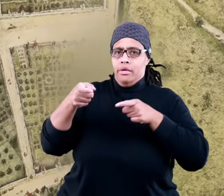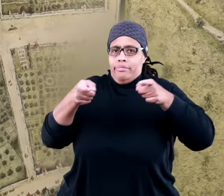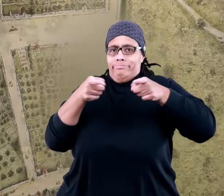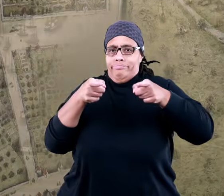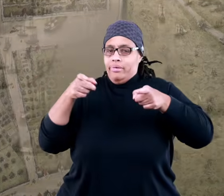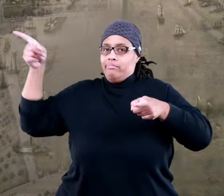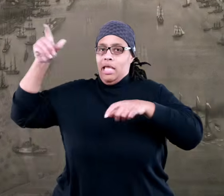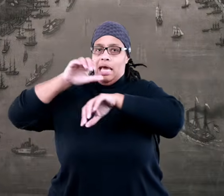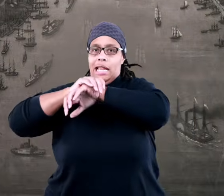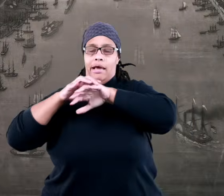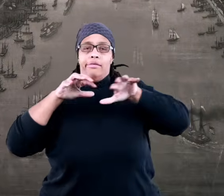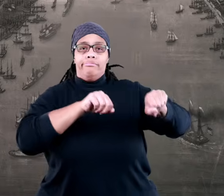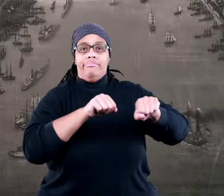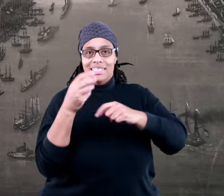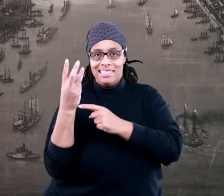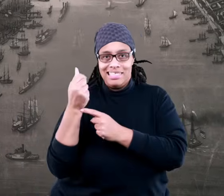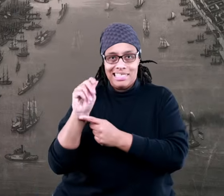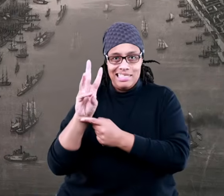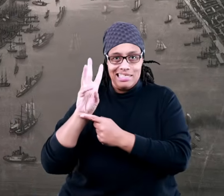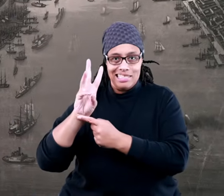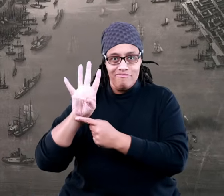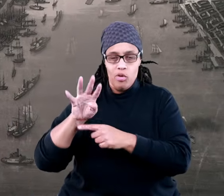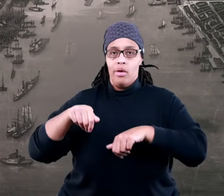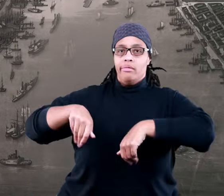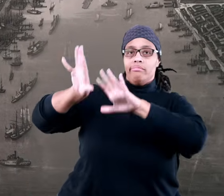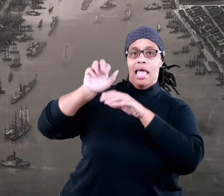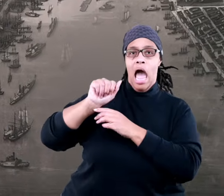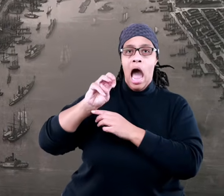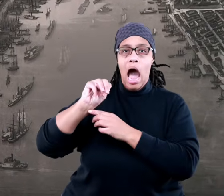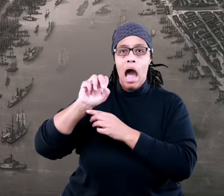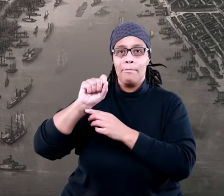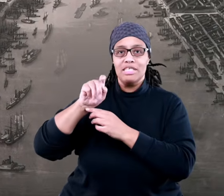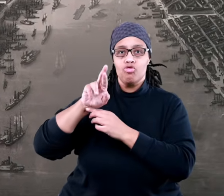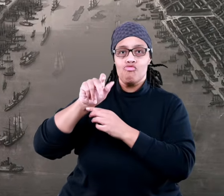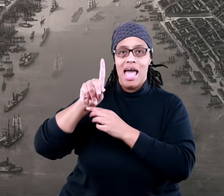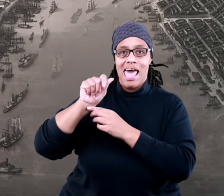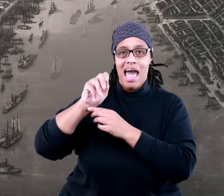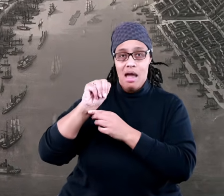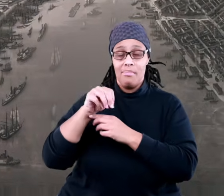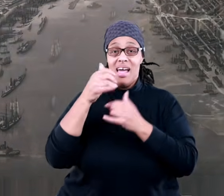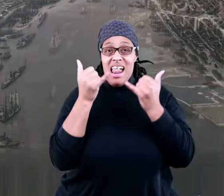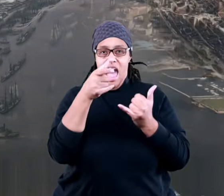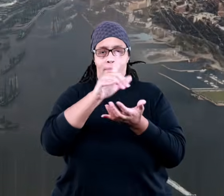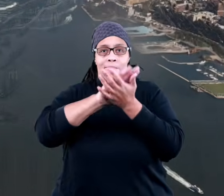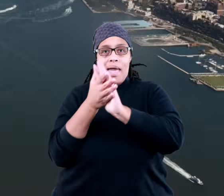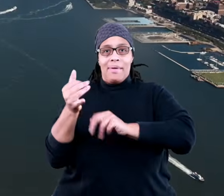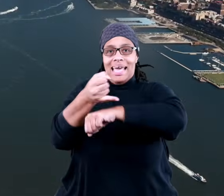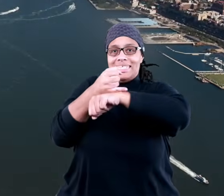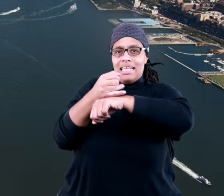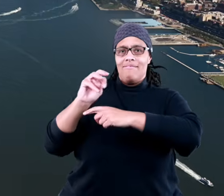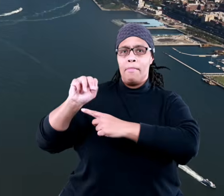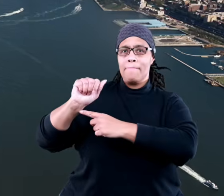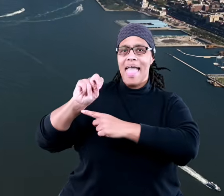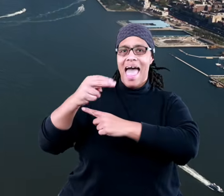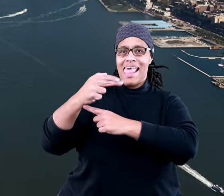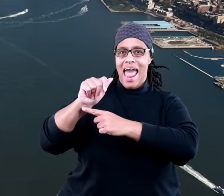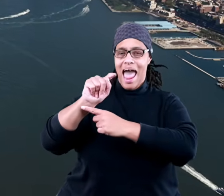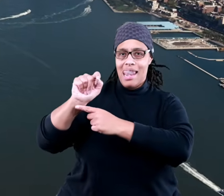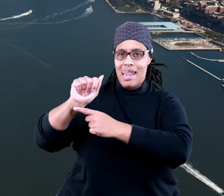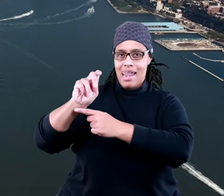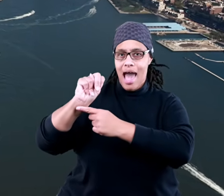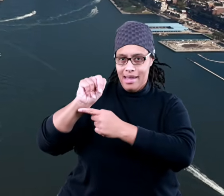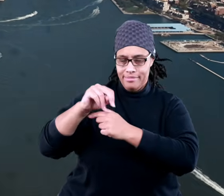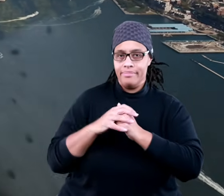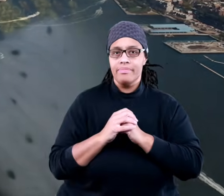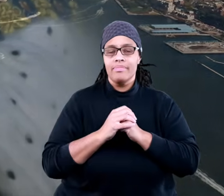in 1664 at the surrender of Fort Amsterdam, located on what is now the island of